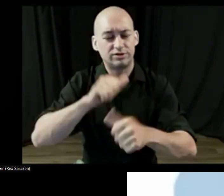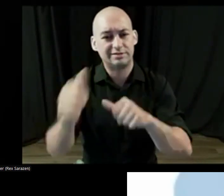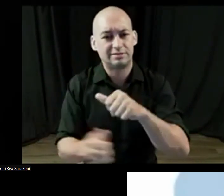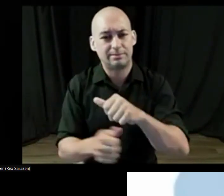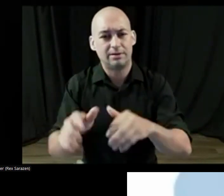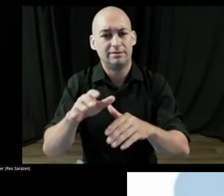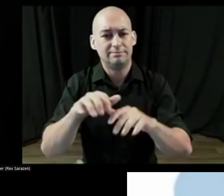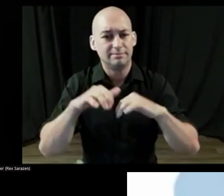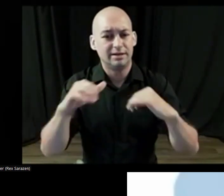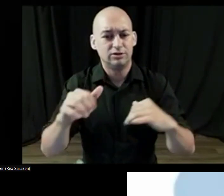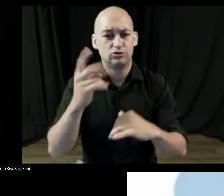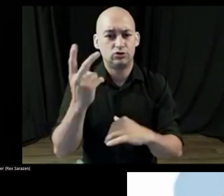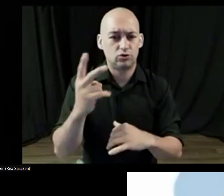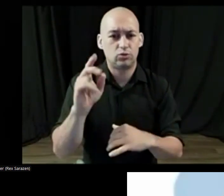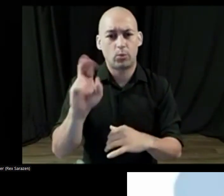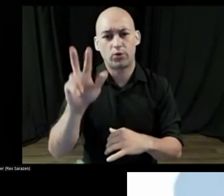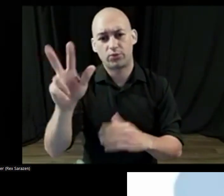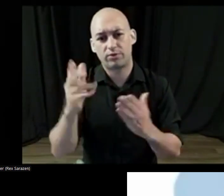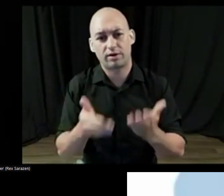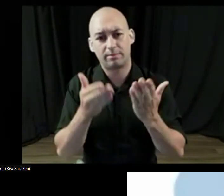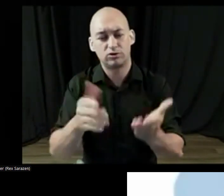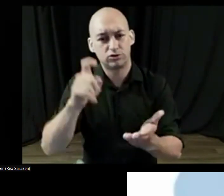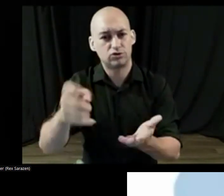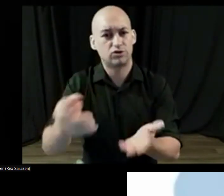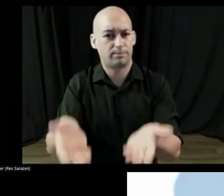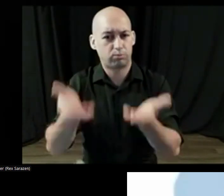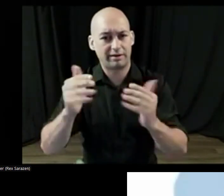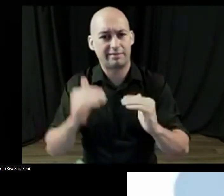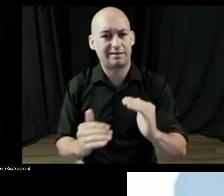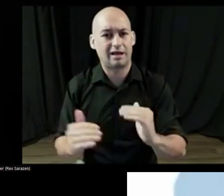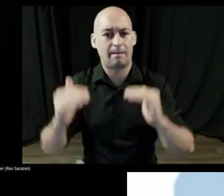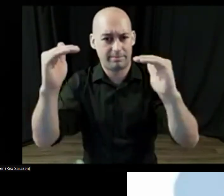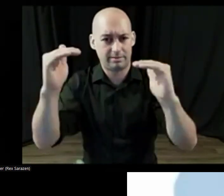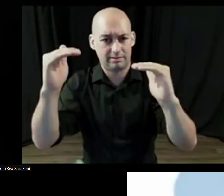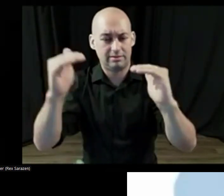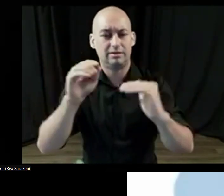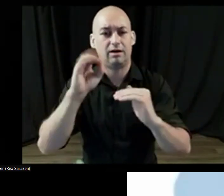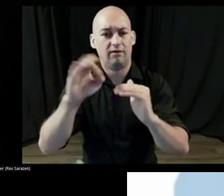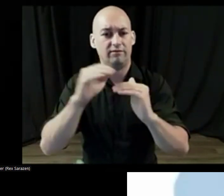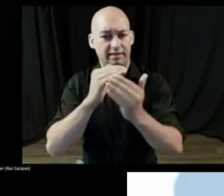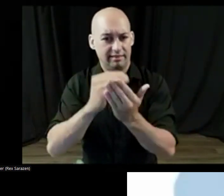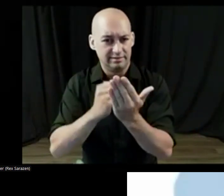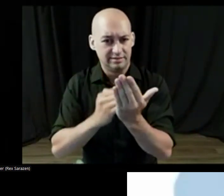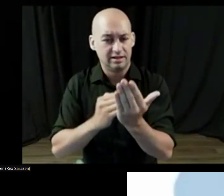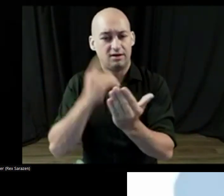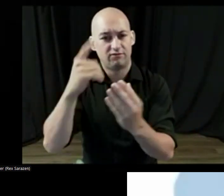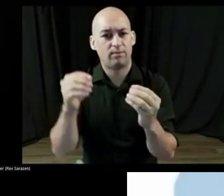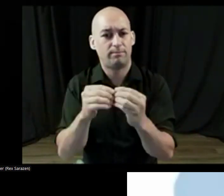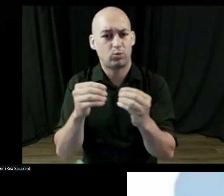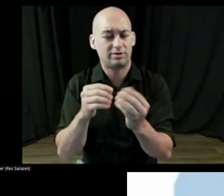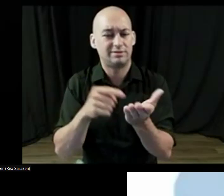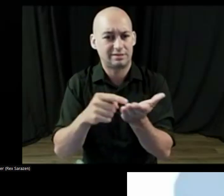3 recommendations should be brought to the very top of the list for further discussion and action